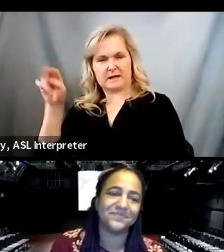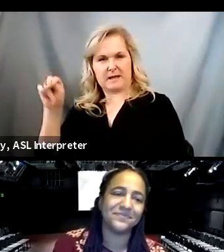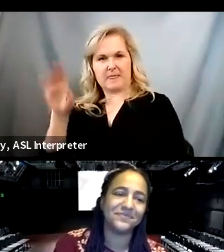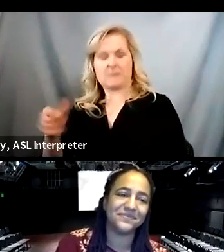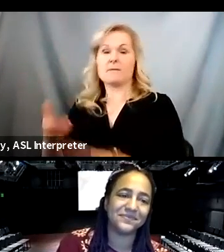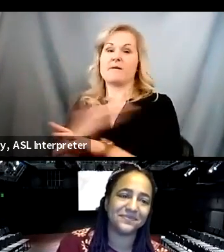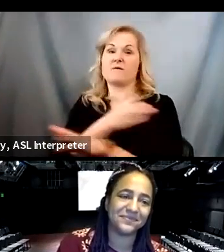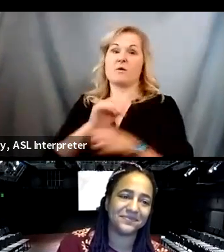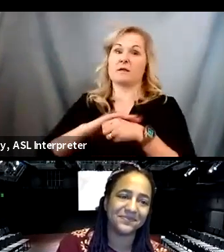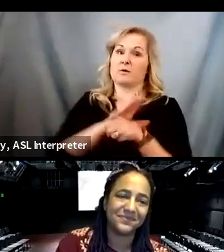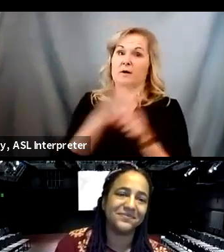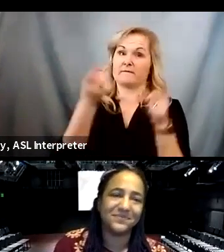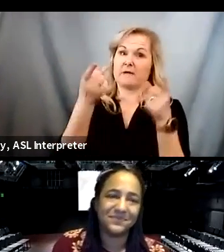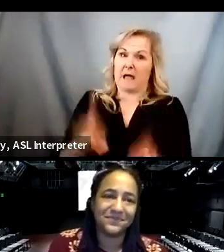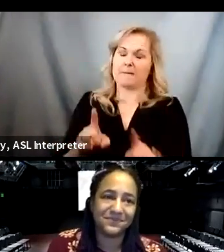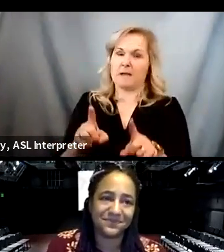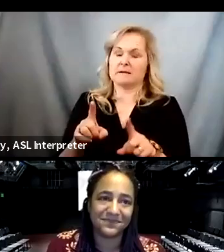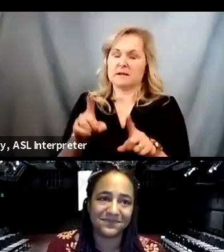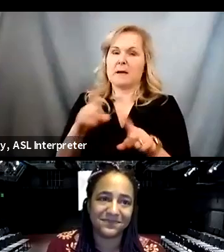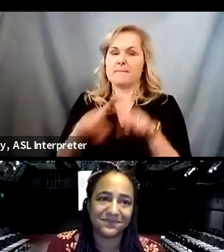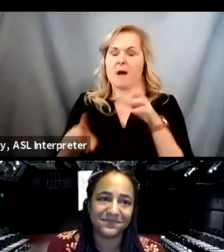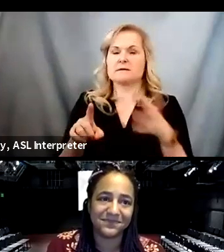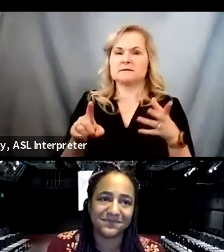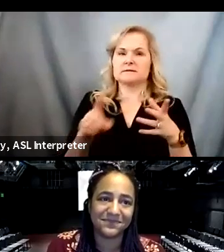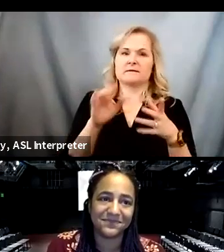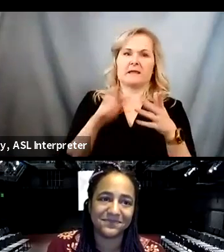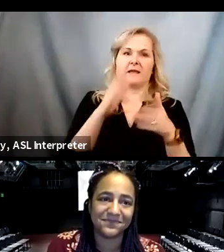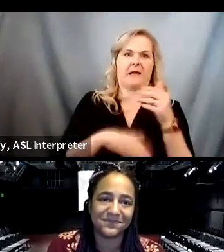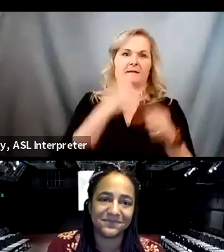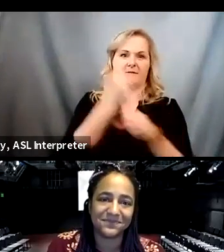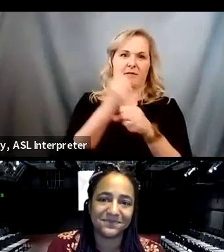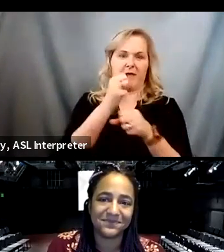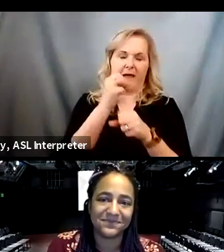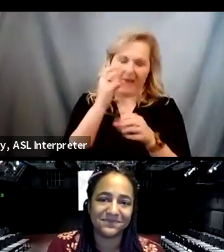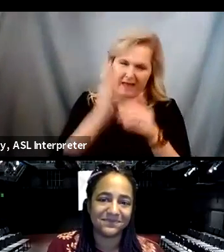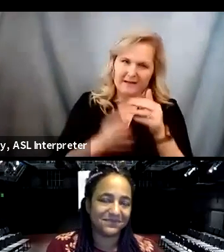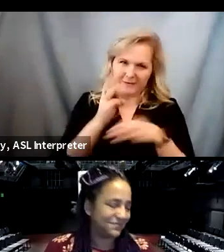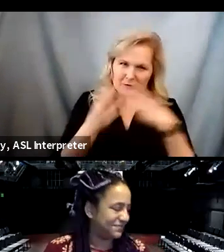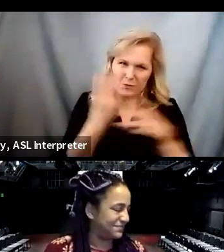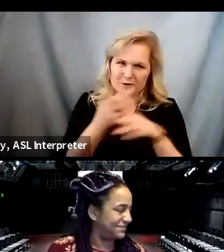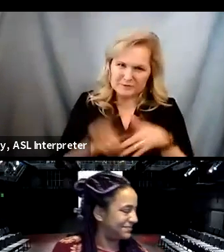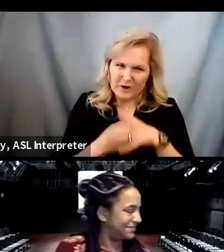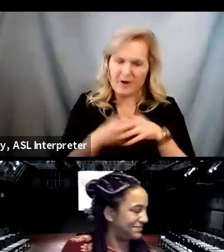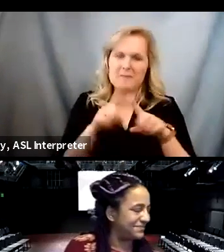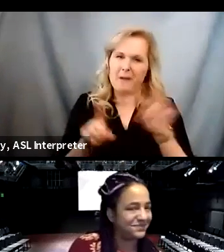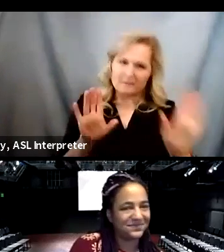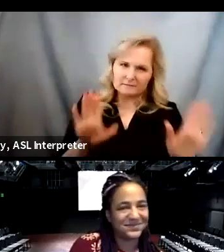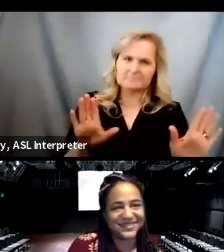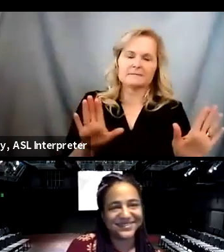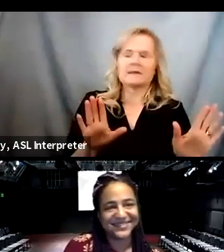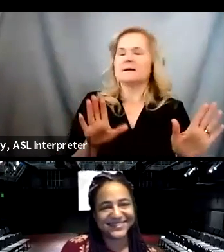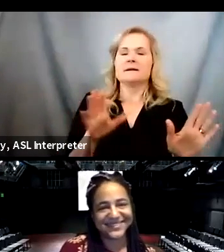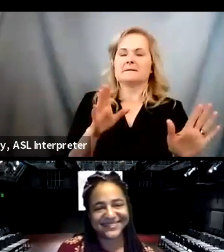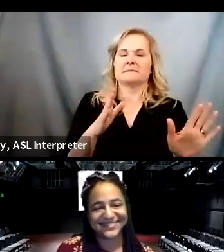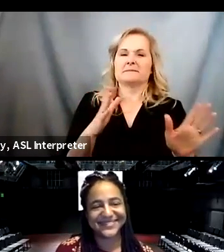before the end of the world began. No, I'm kidding. Don't be anxious. We have to laugh.